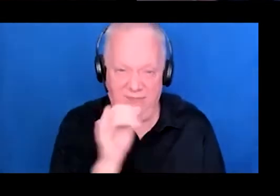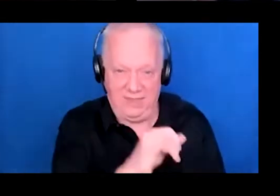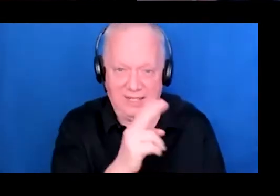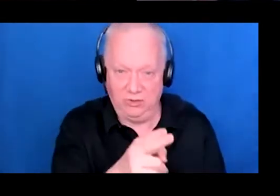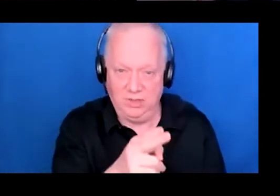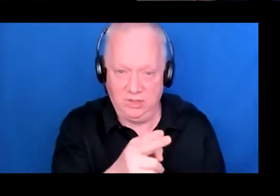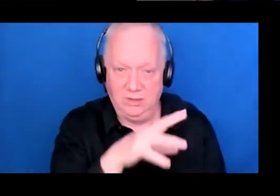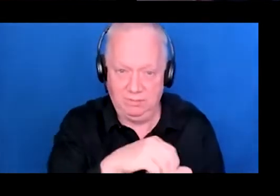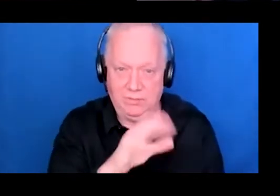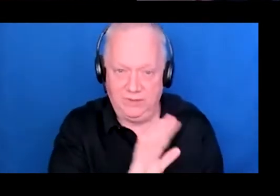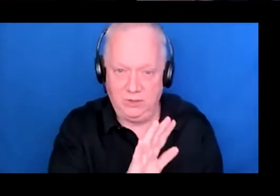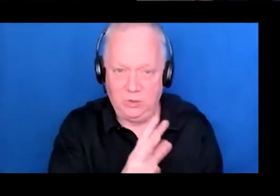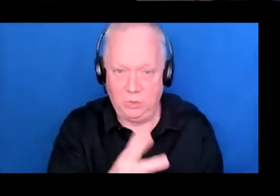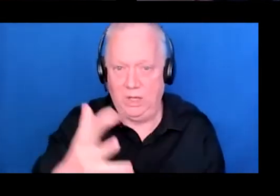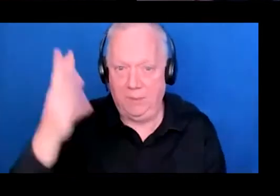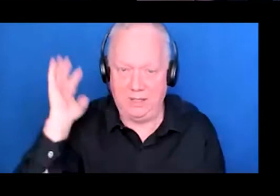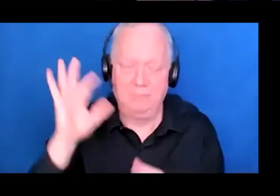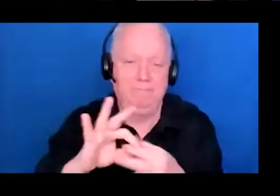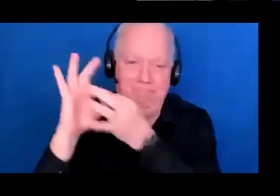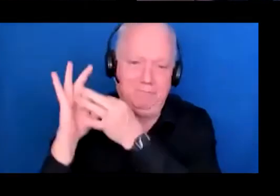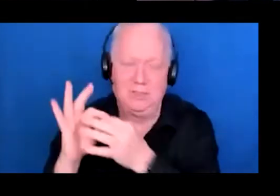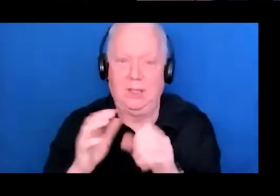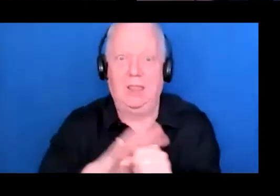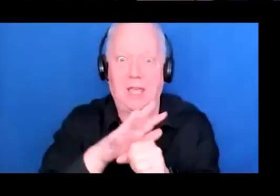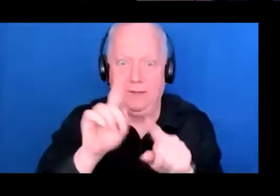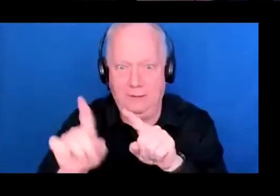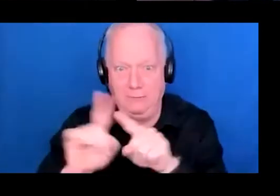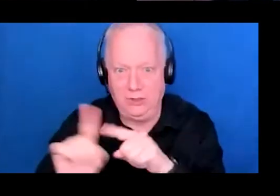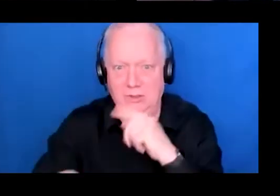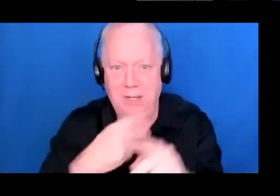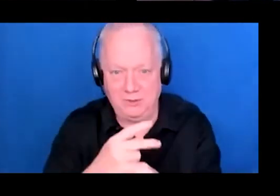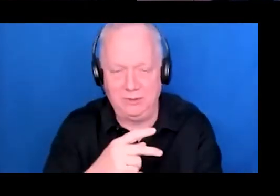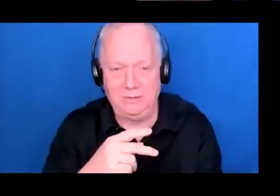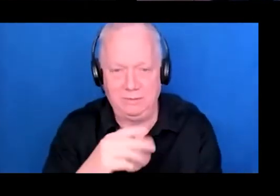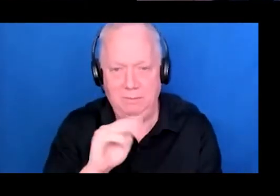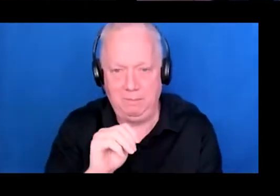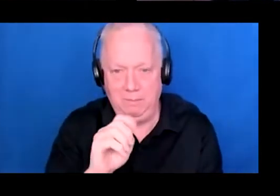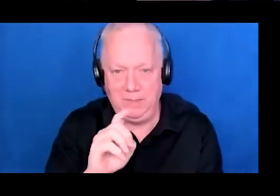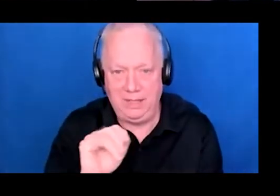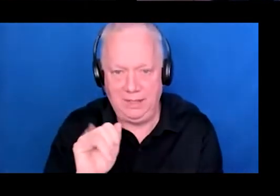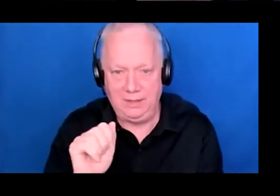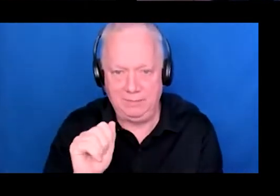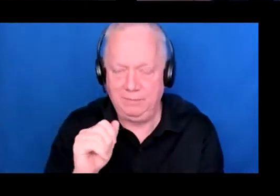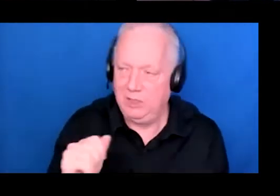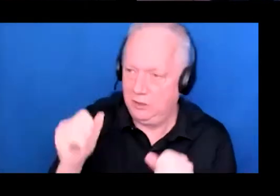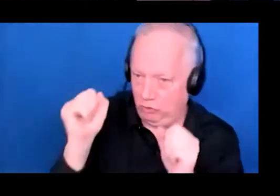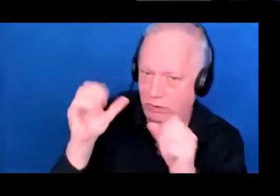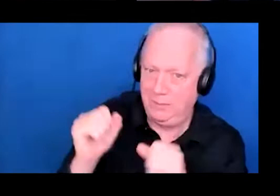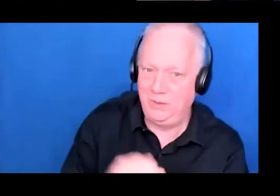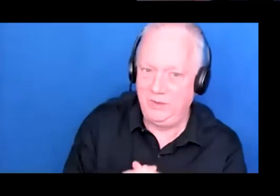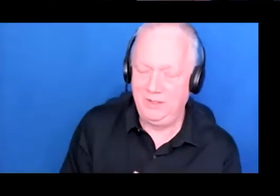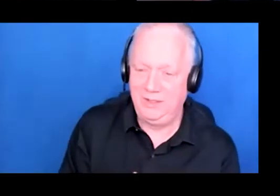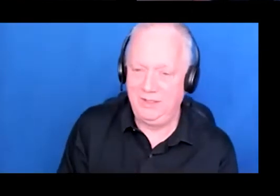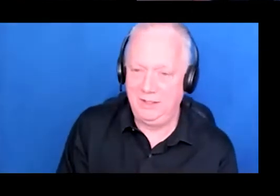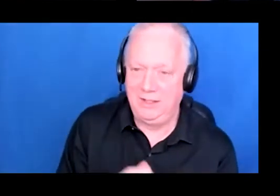history of video of that going way back. So anyway, there's a whole lot of different styles of media in there. It's incredible.